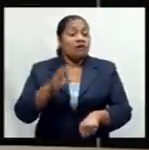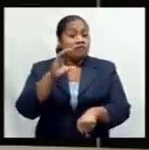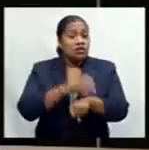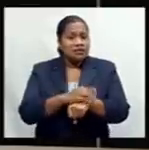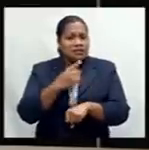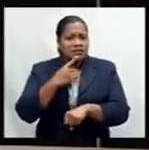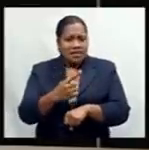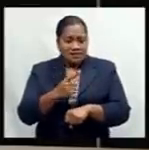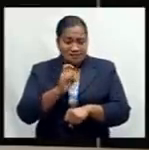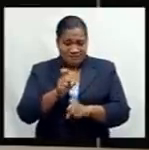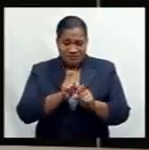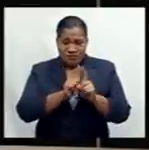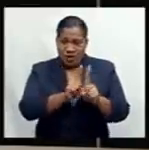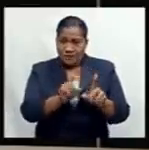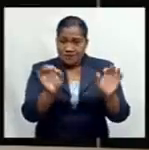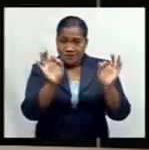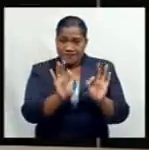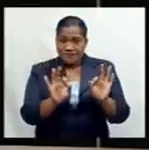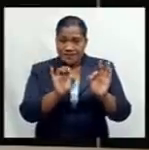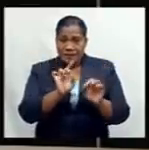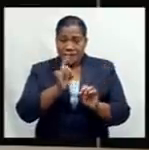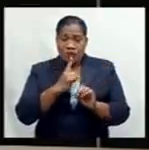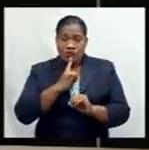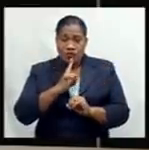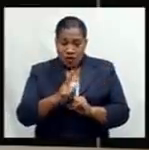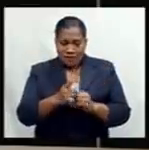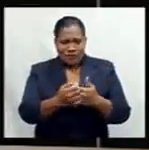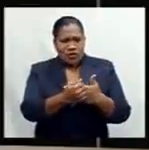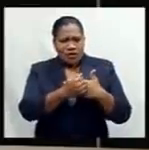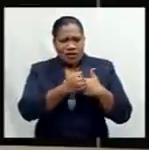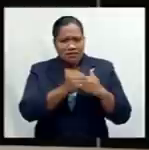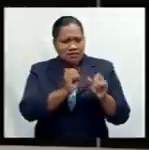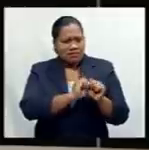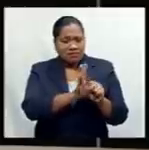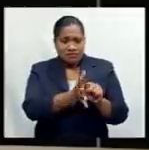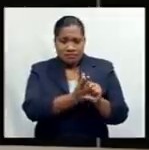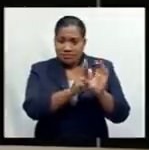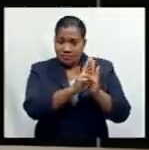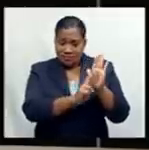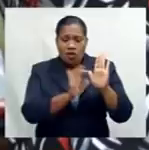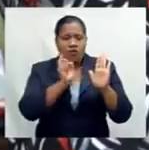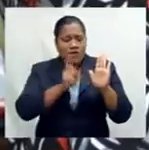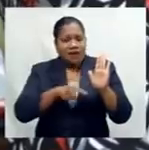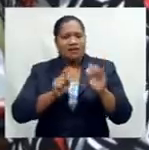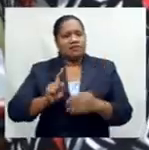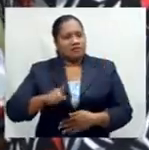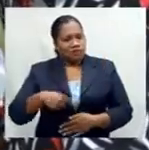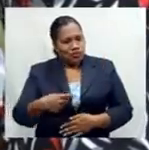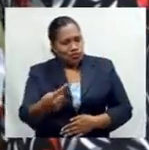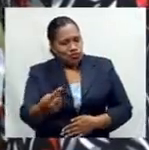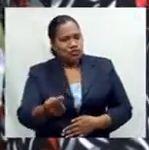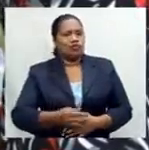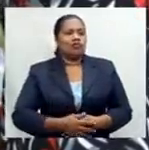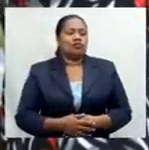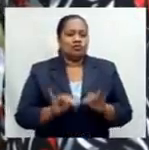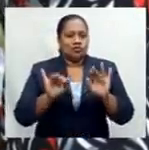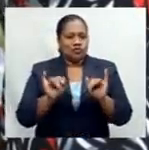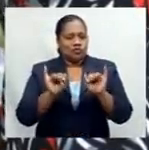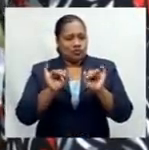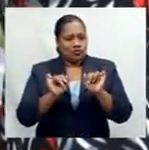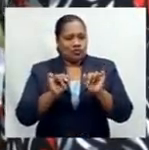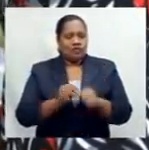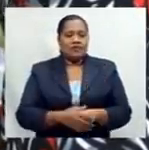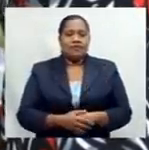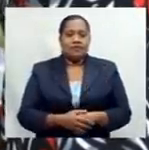comply with orders pertaining to COVID-19 safe measures continue to be an issue. Commissioner of Police Brigadier General